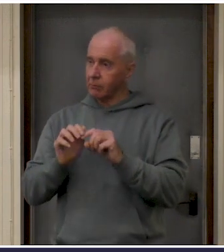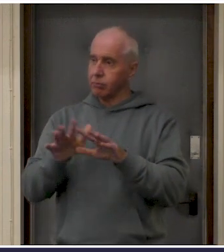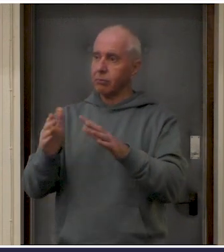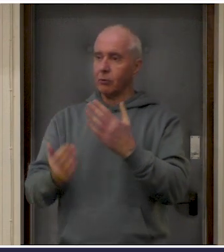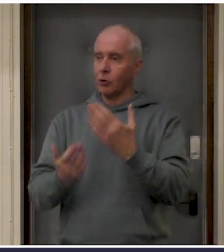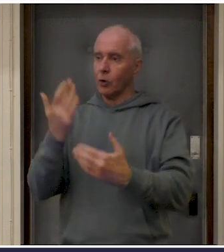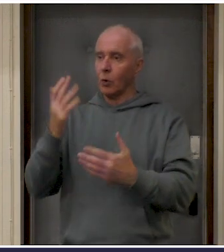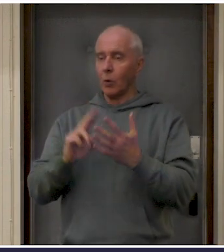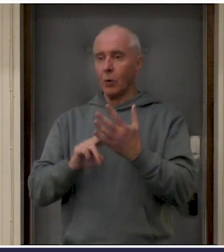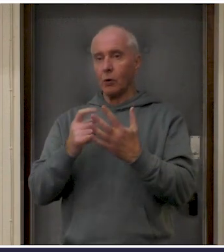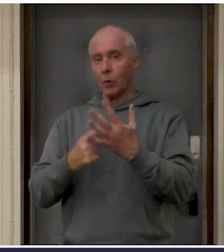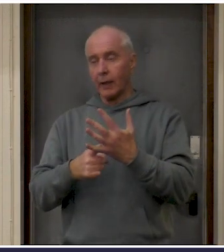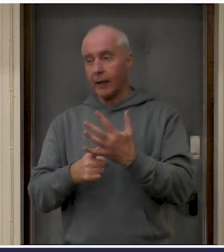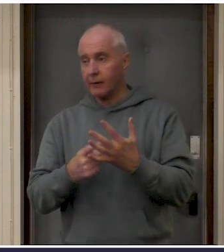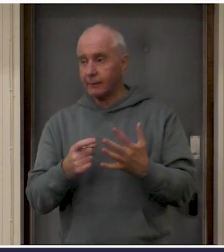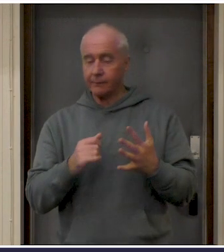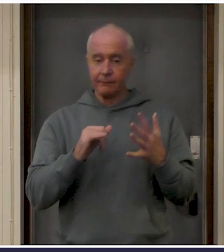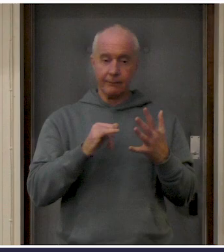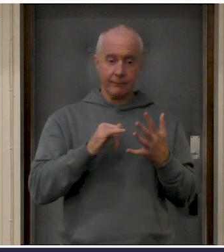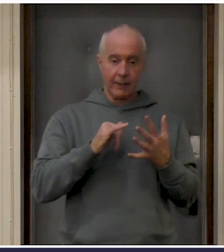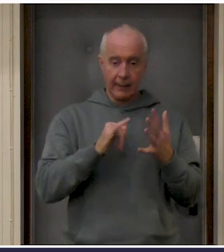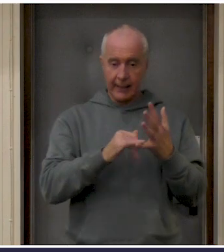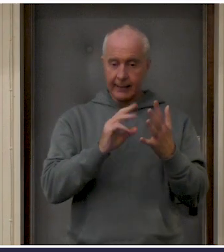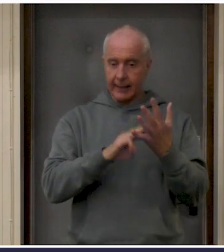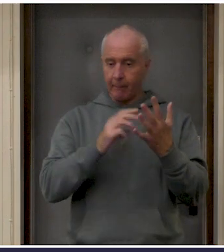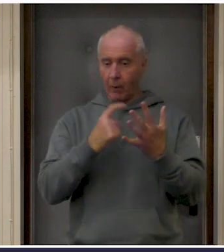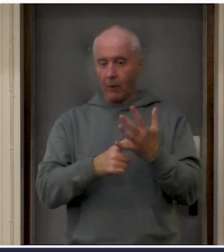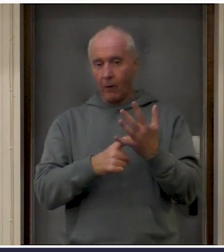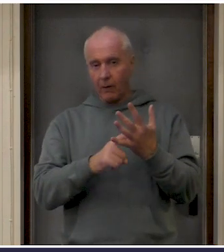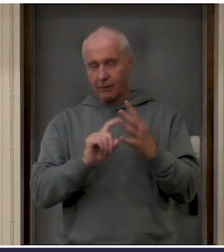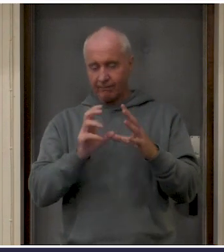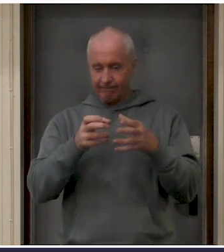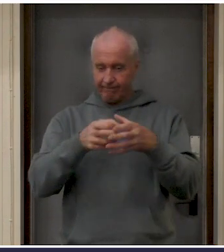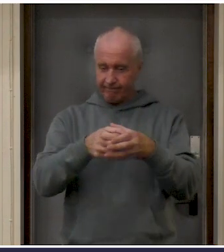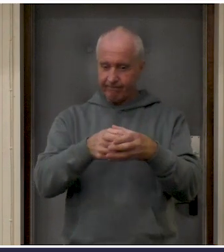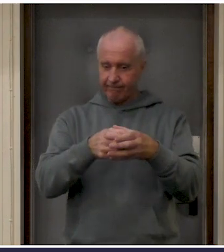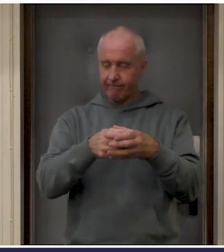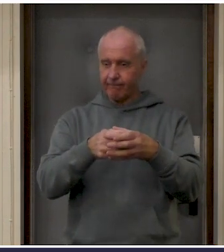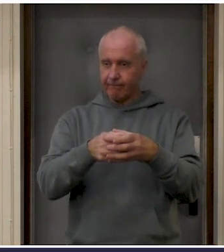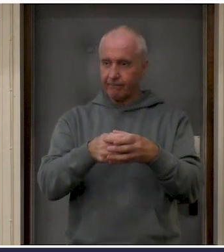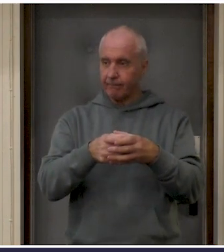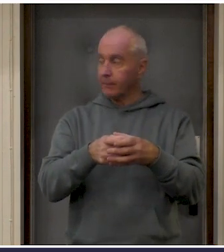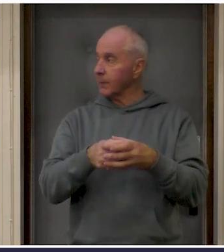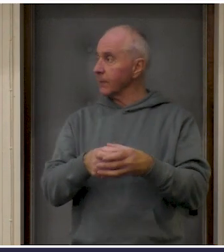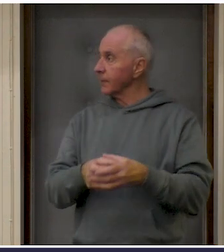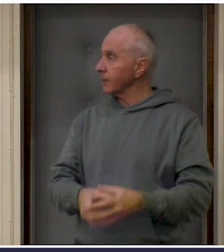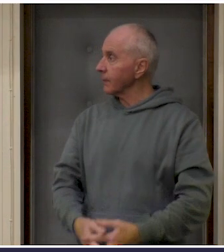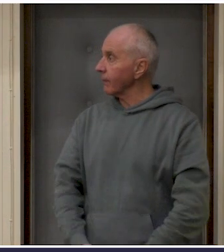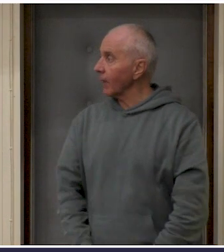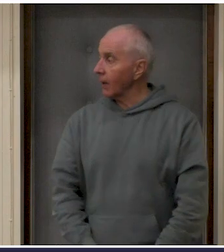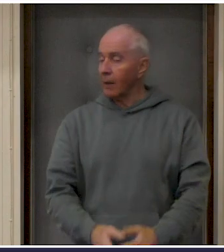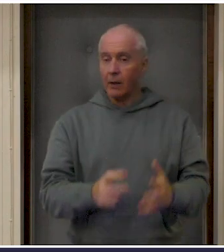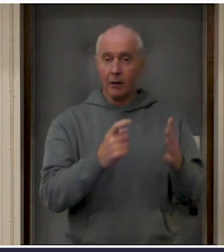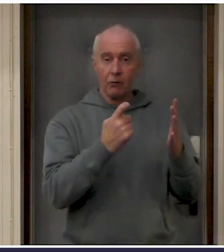nuclear of an SMR flavour. And so what we've tried to do, so the